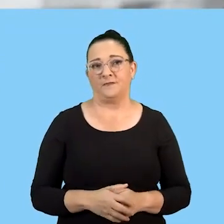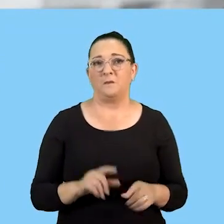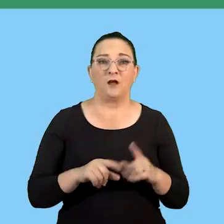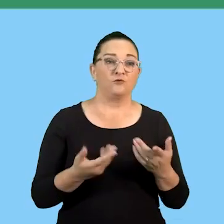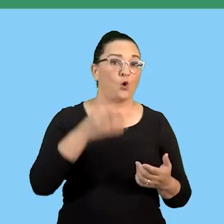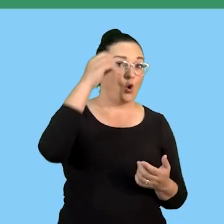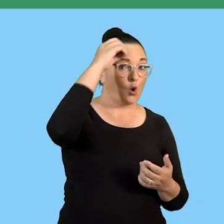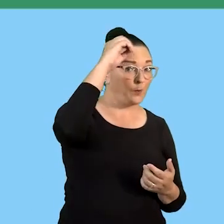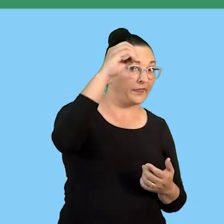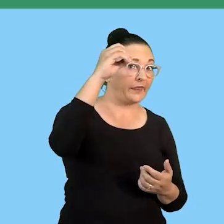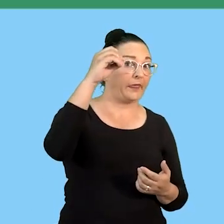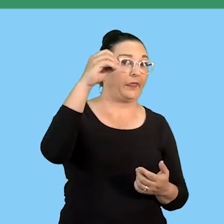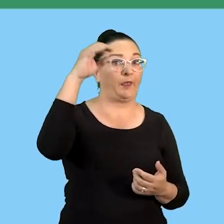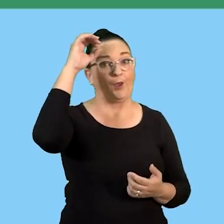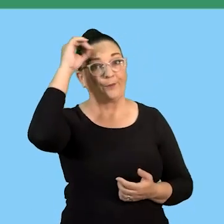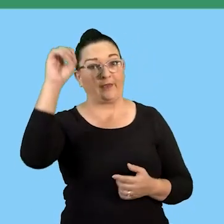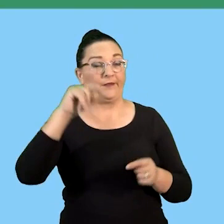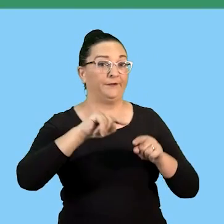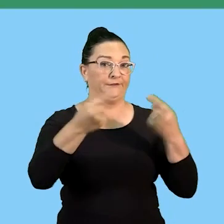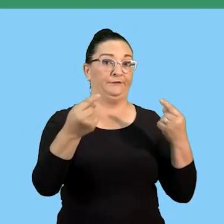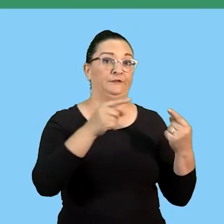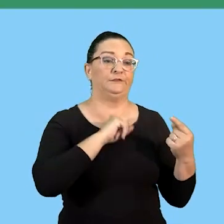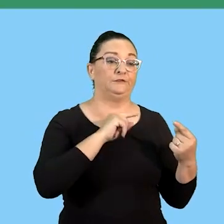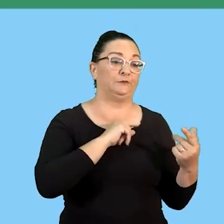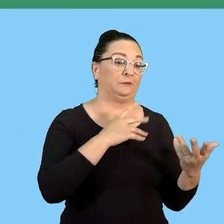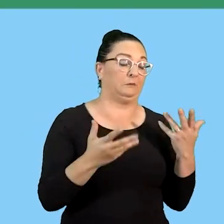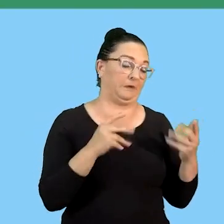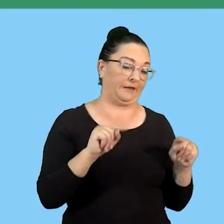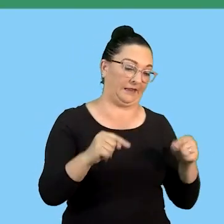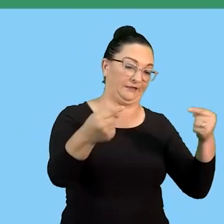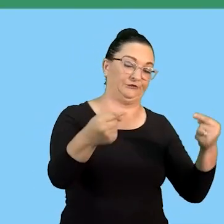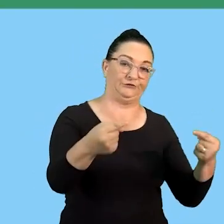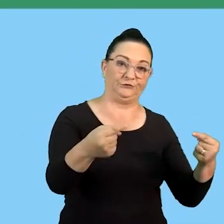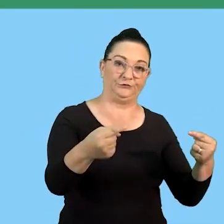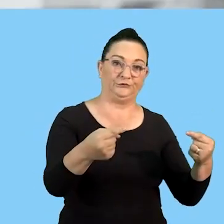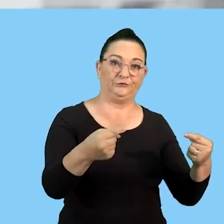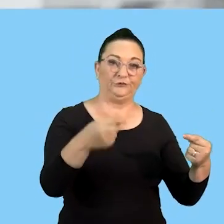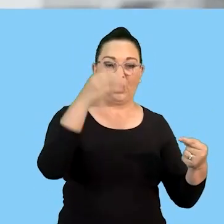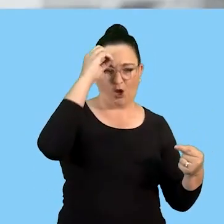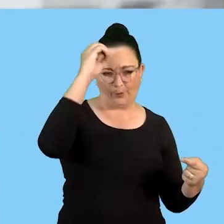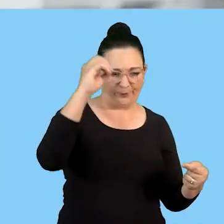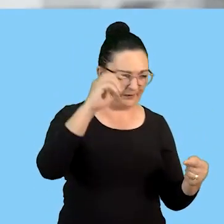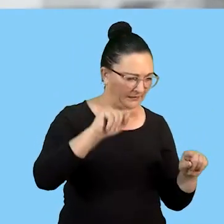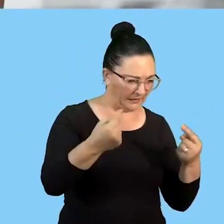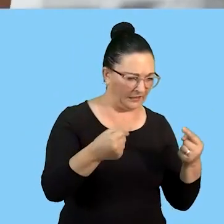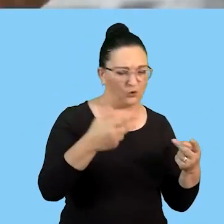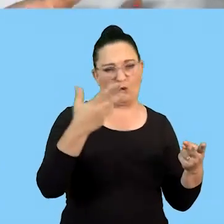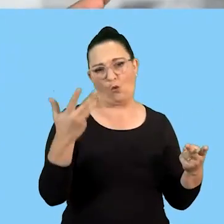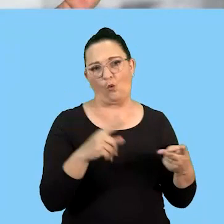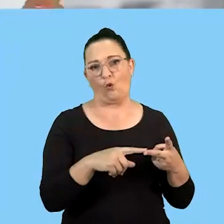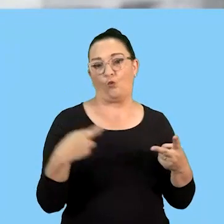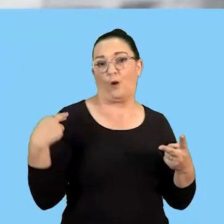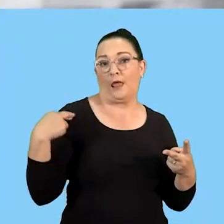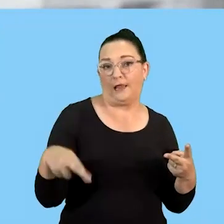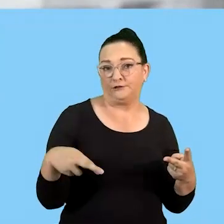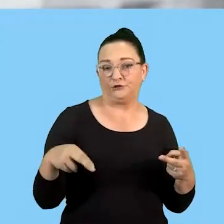different opinions, and sometimes our opinions, they clashing of ideas, clashing of opinions, clashing of sometimes could be